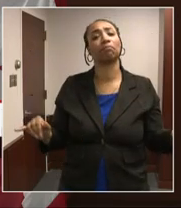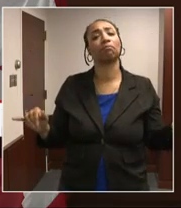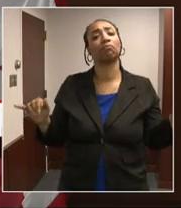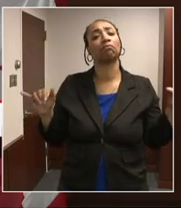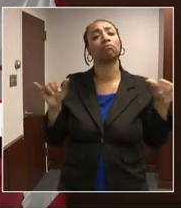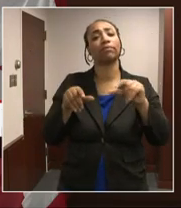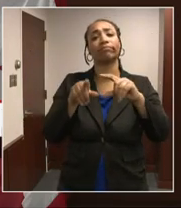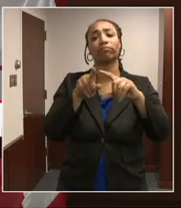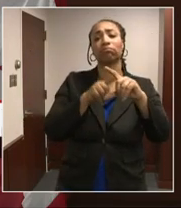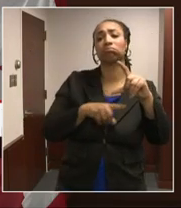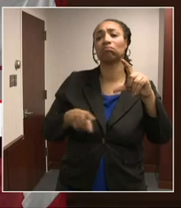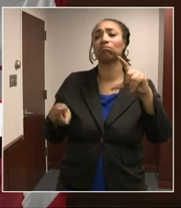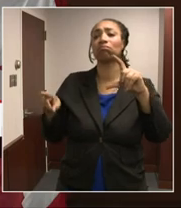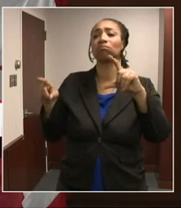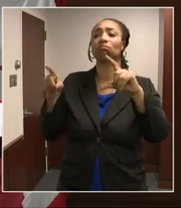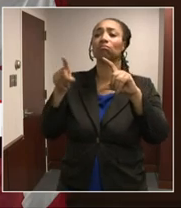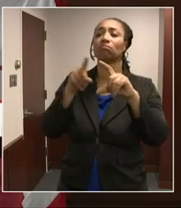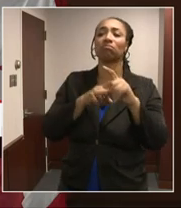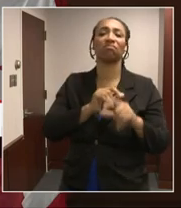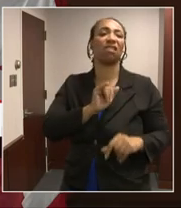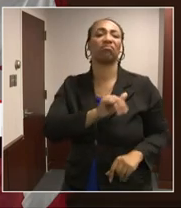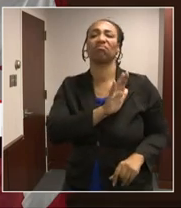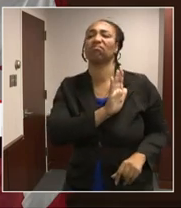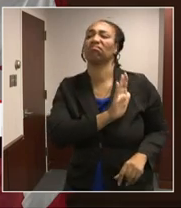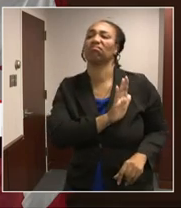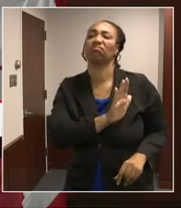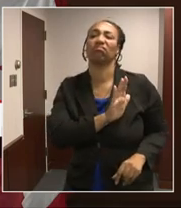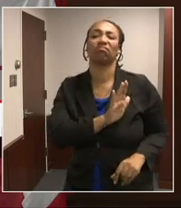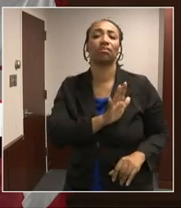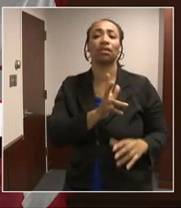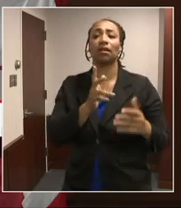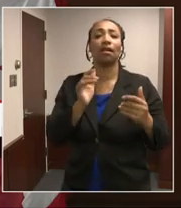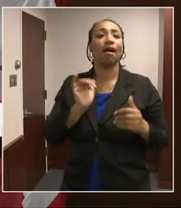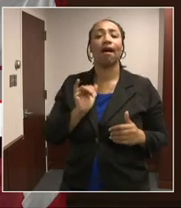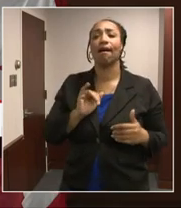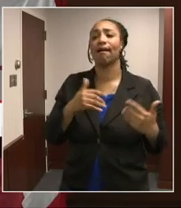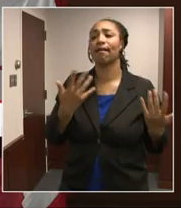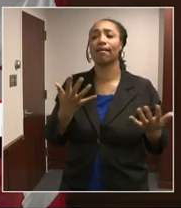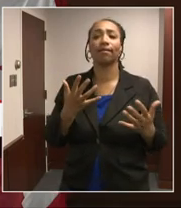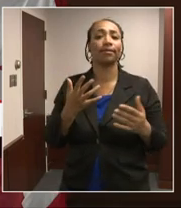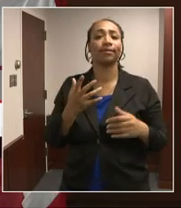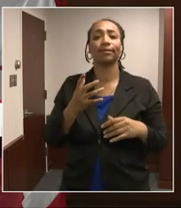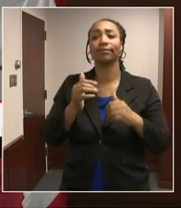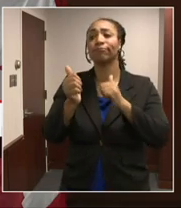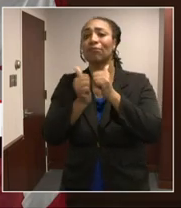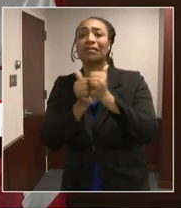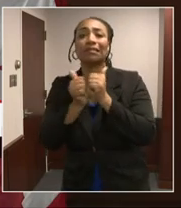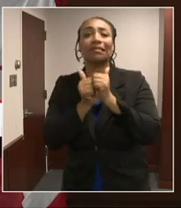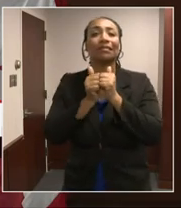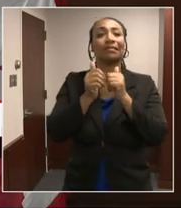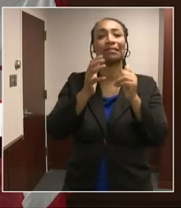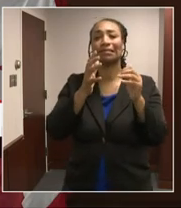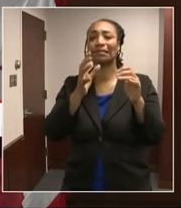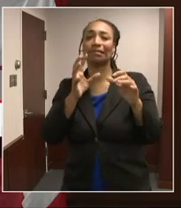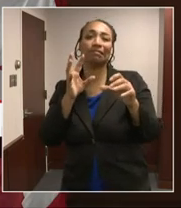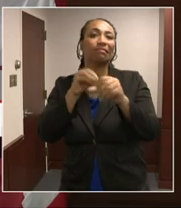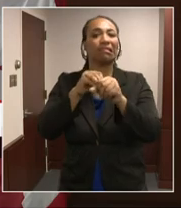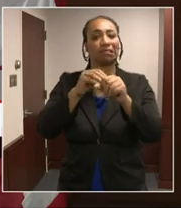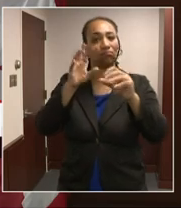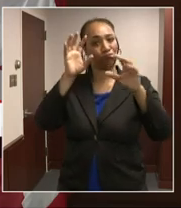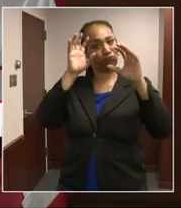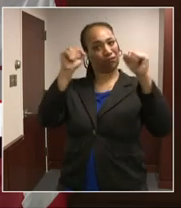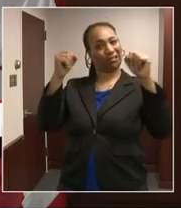were reminiscent of the campaign. And so what we take that as an opportunity to do is to make sure he has